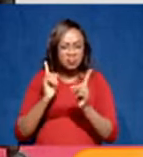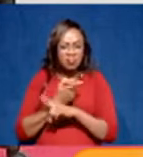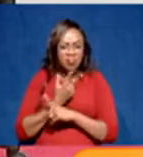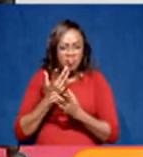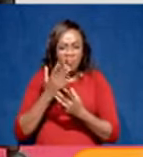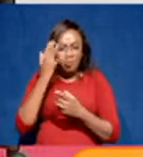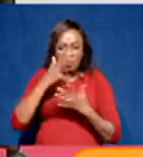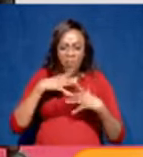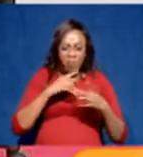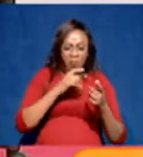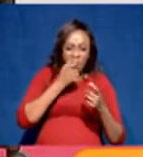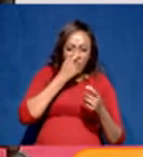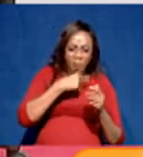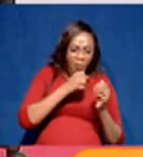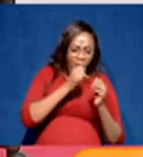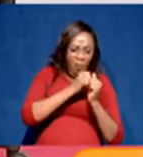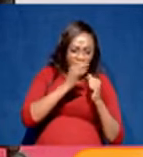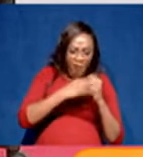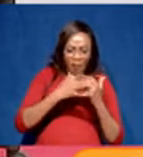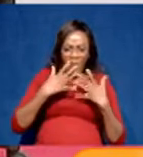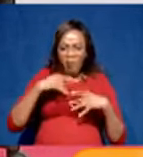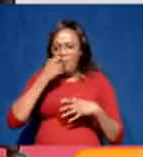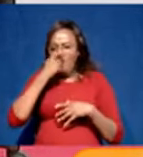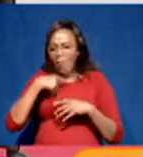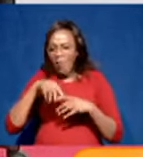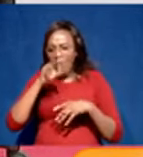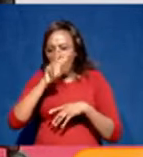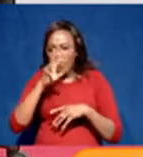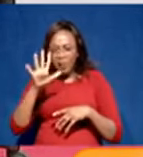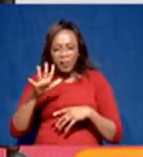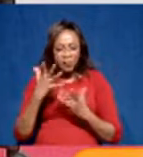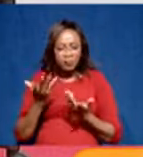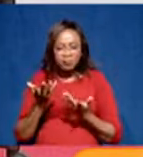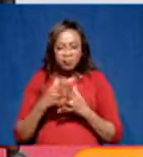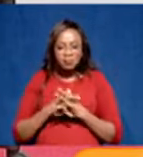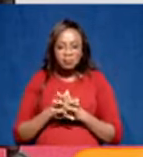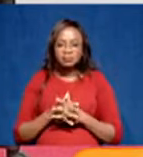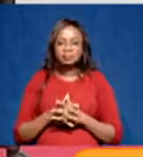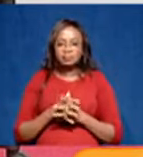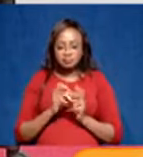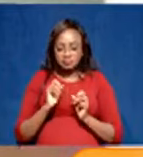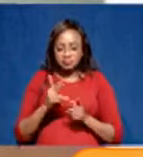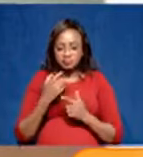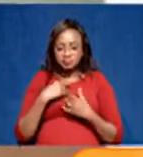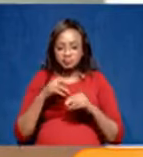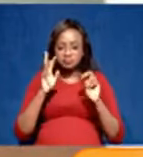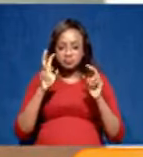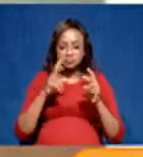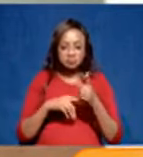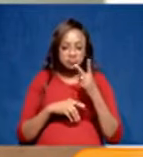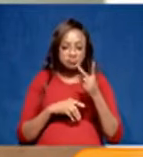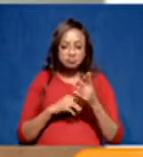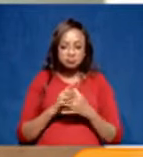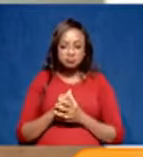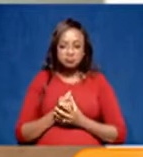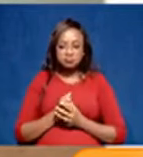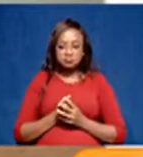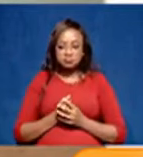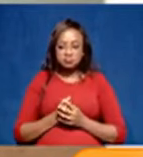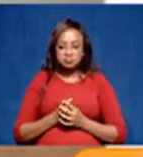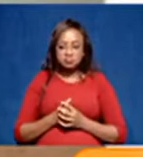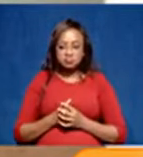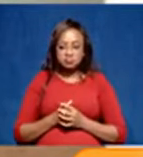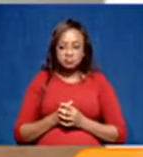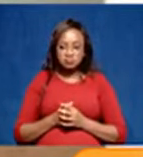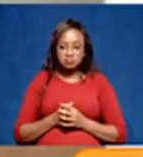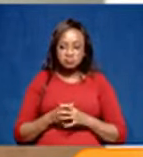turning 18, people turning 25, what is that? There are two issues there. In Kenya,